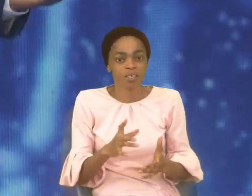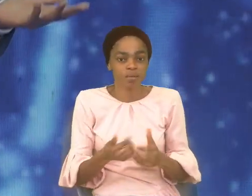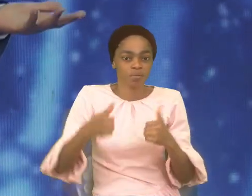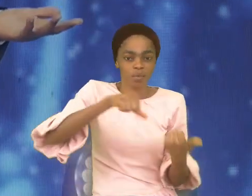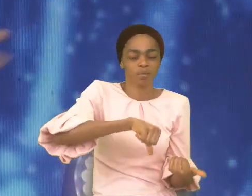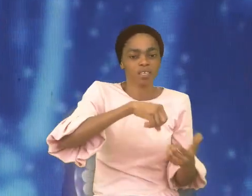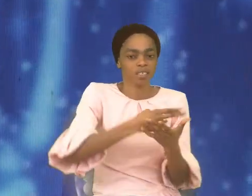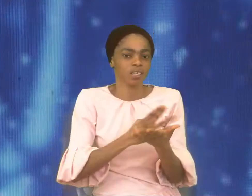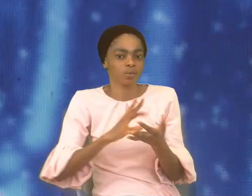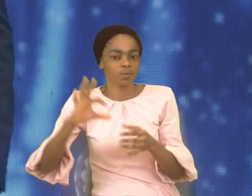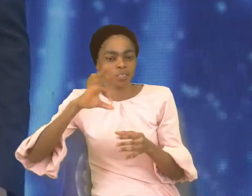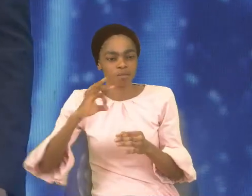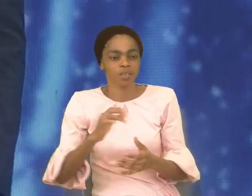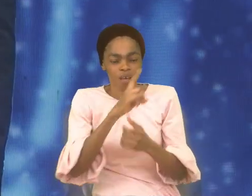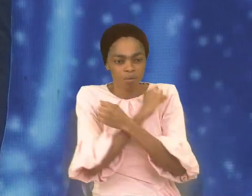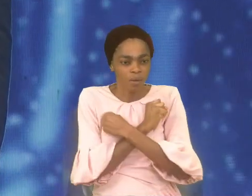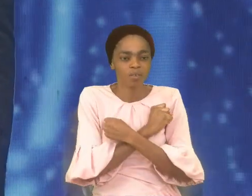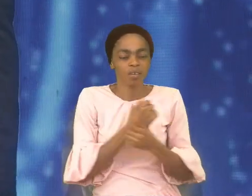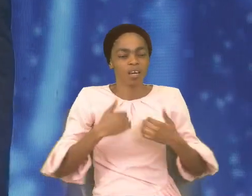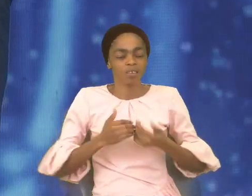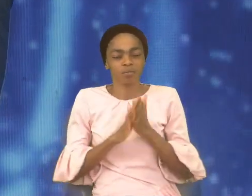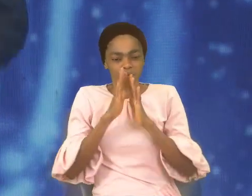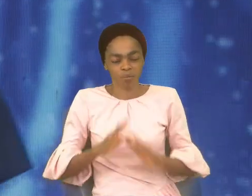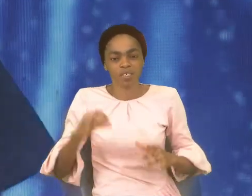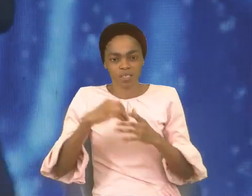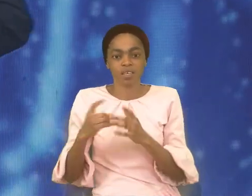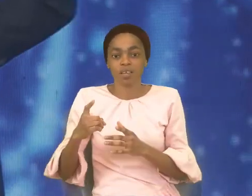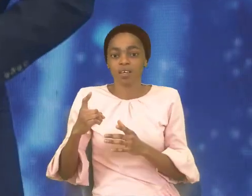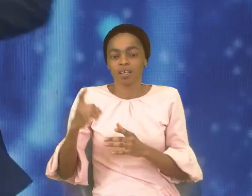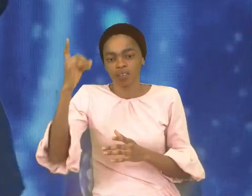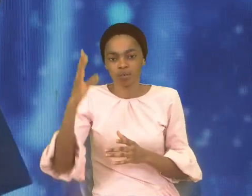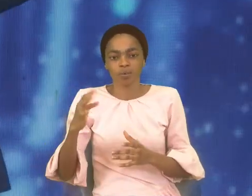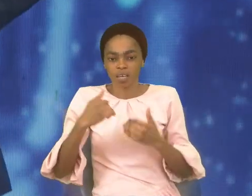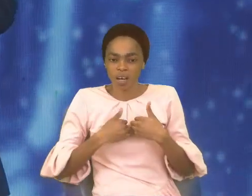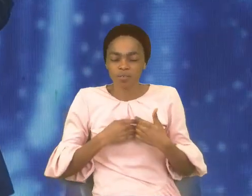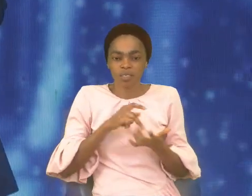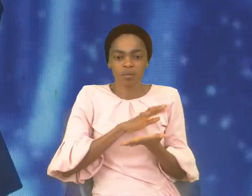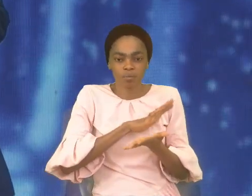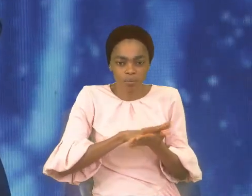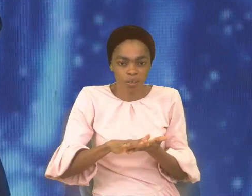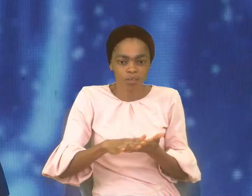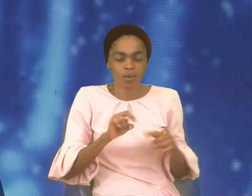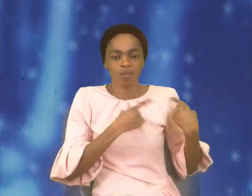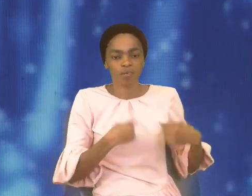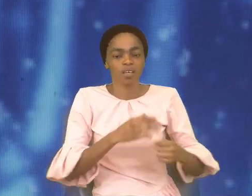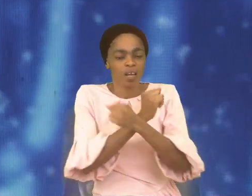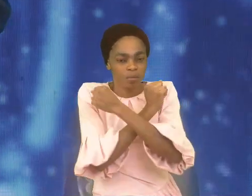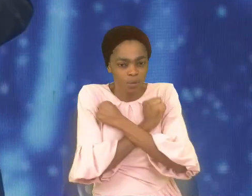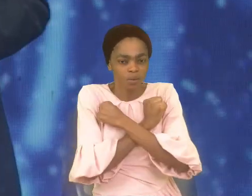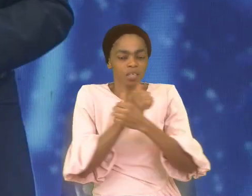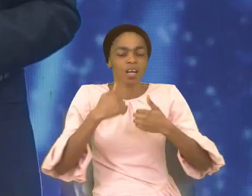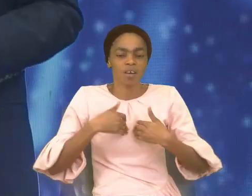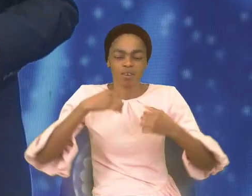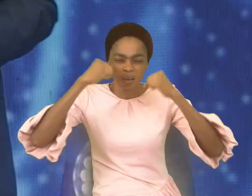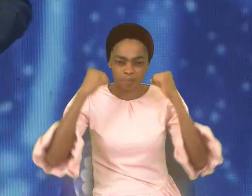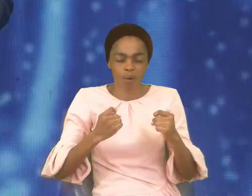purity of heart, beloved, having the power to stand. Beloved, now are we the sons of God? And